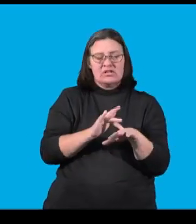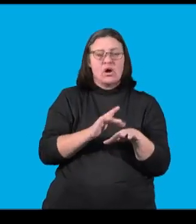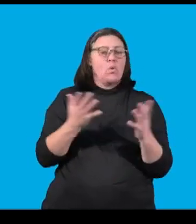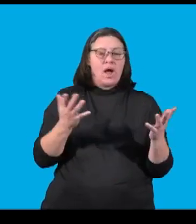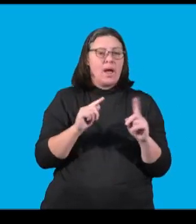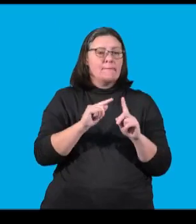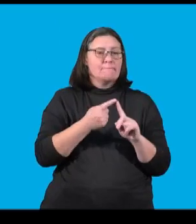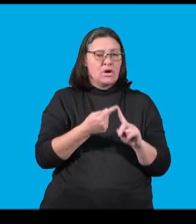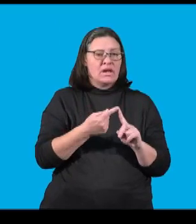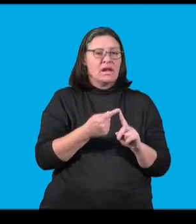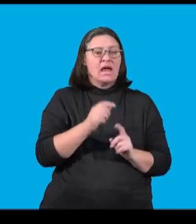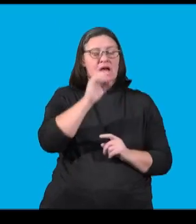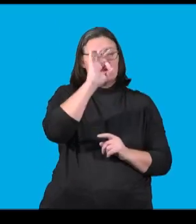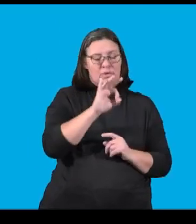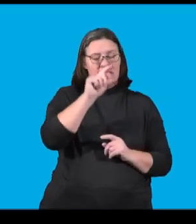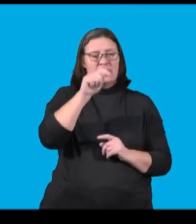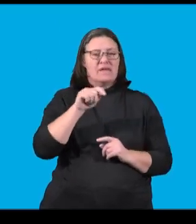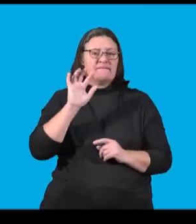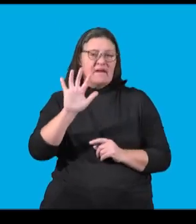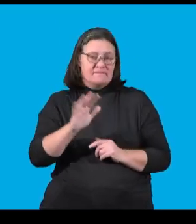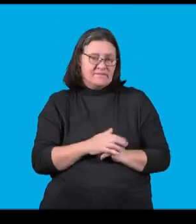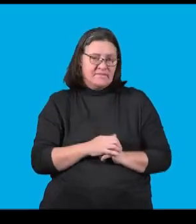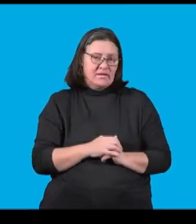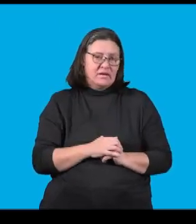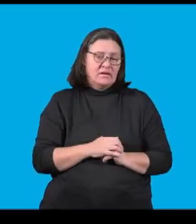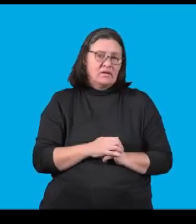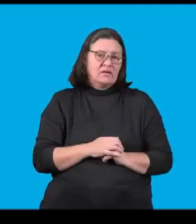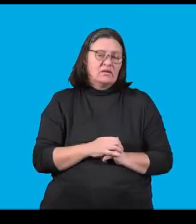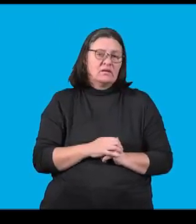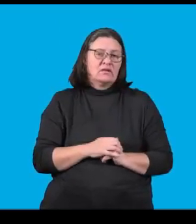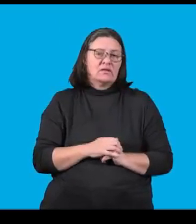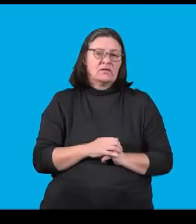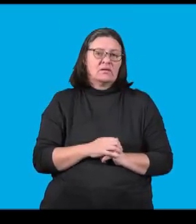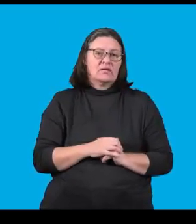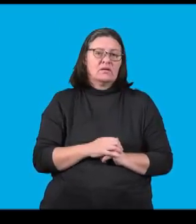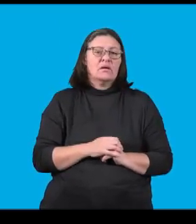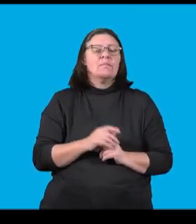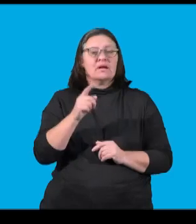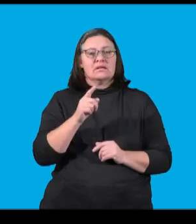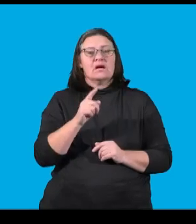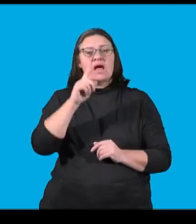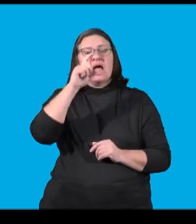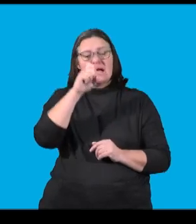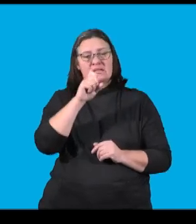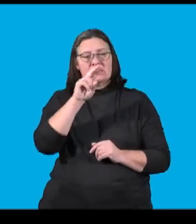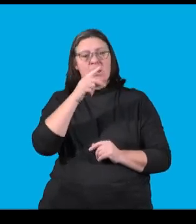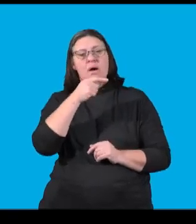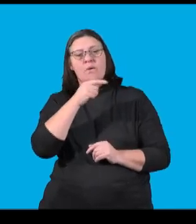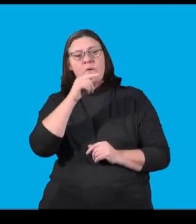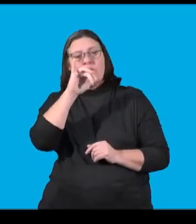this graph at the point x is equal to 3. I know that this equation is going to be of the form y is equal to mx plus